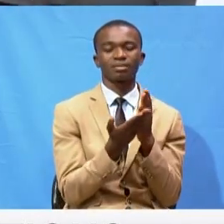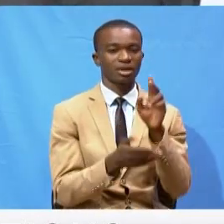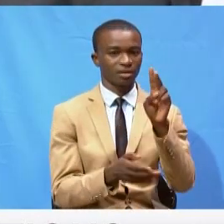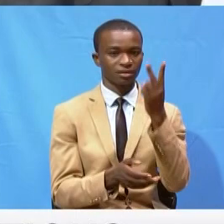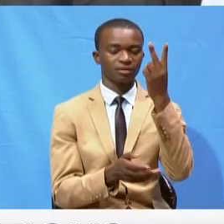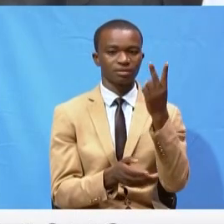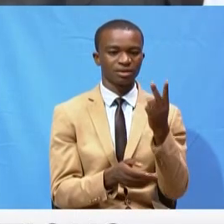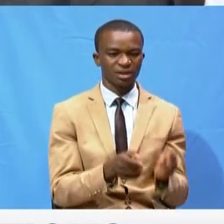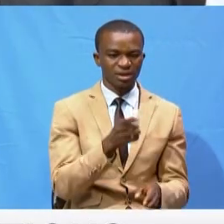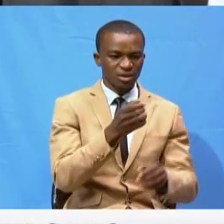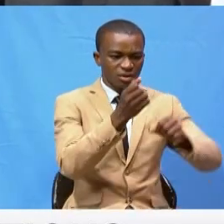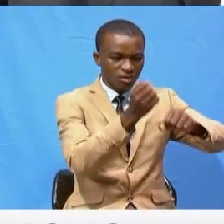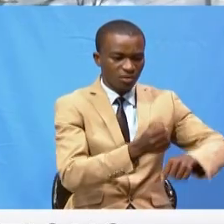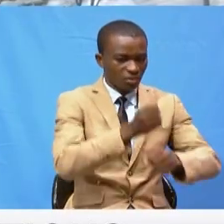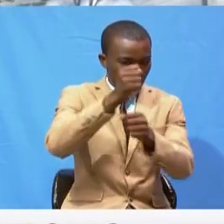this event